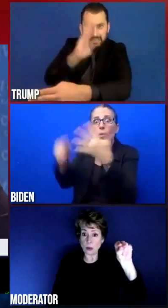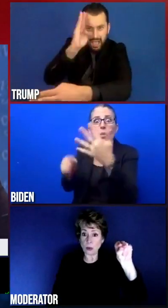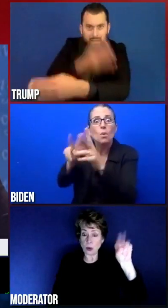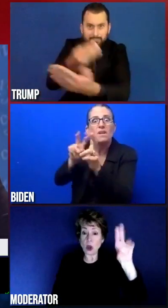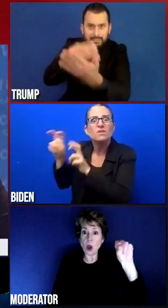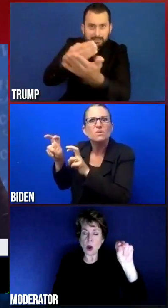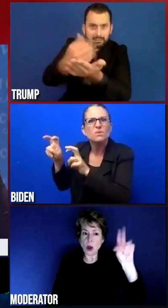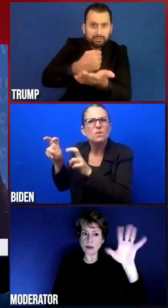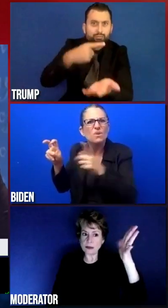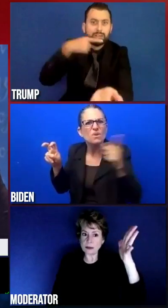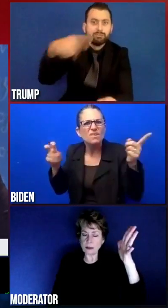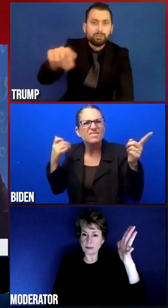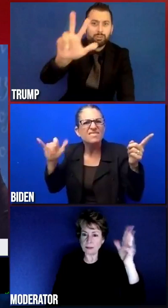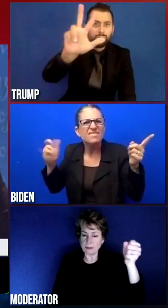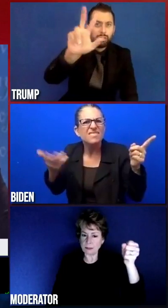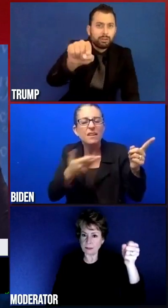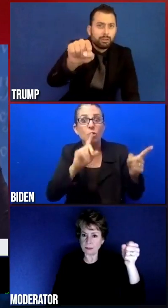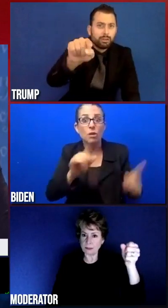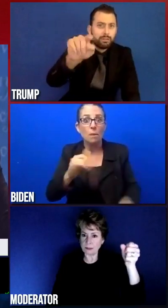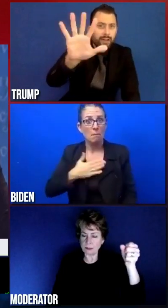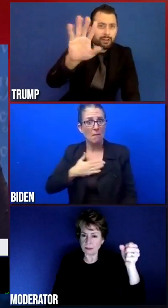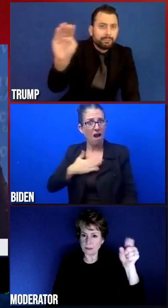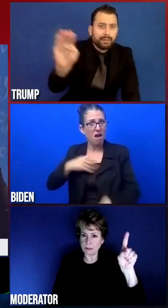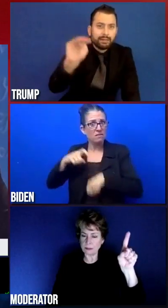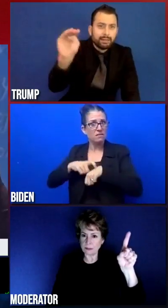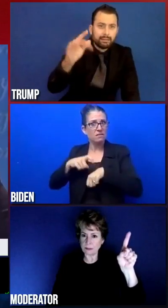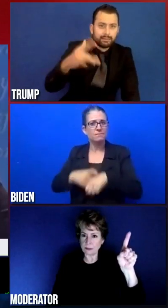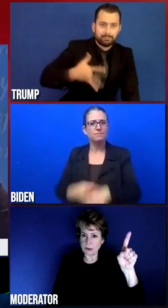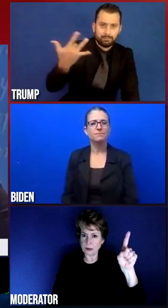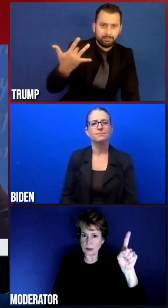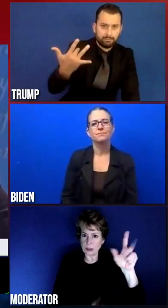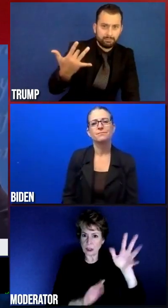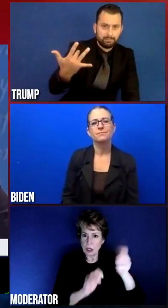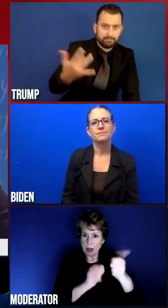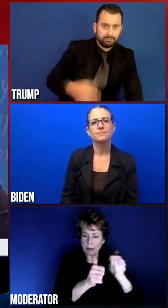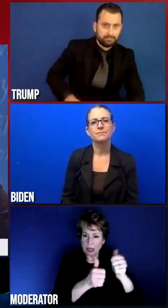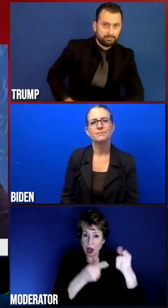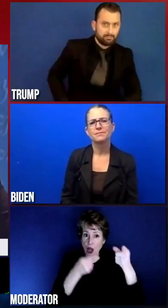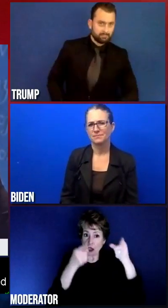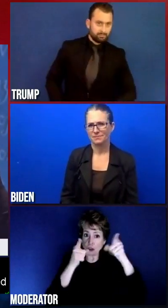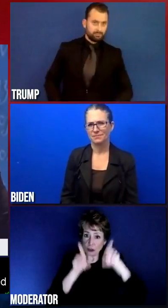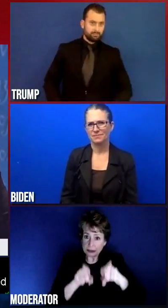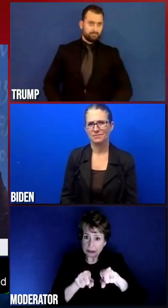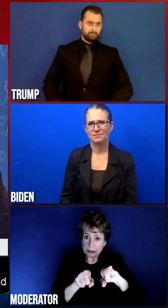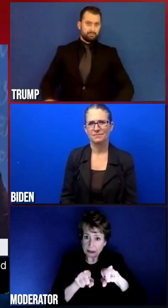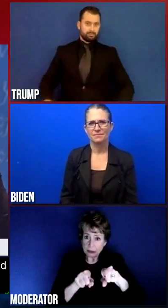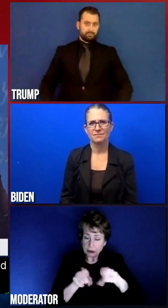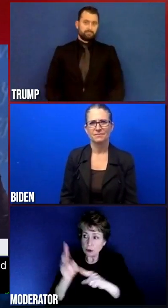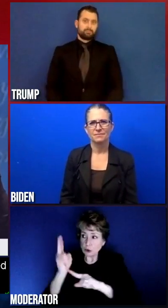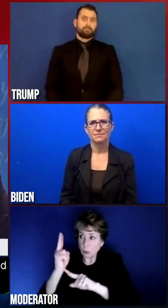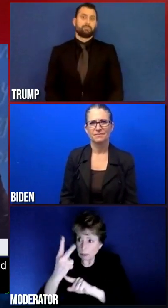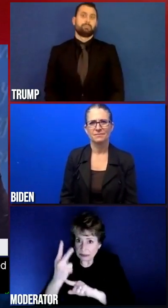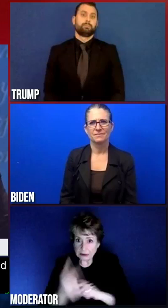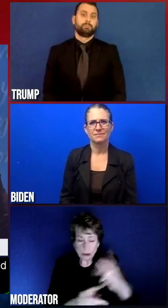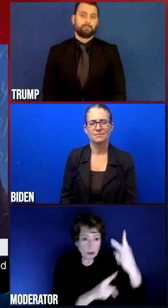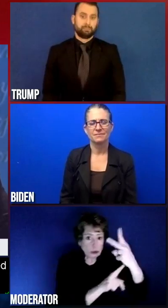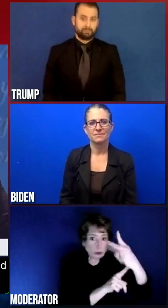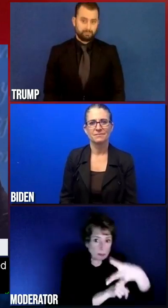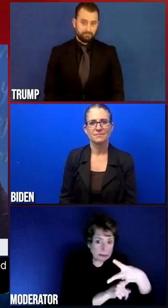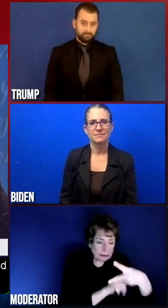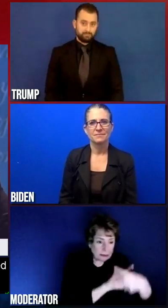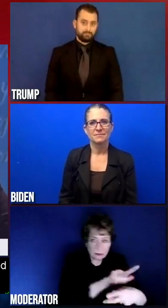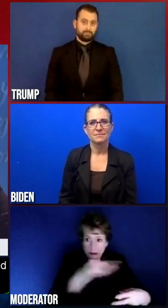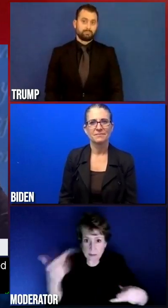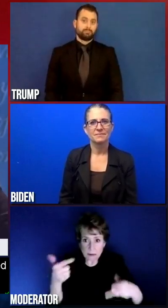Mr. President, your campaign agreed to both sides would get 2-minute answers uninterrupted. Well, your